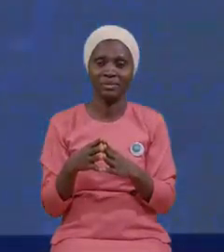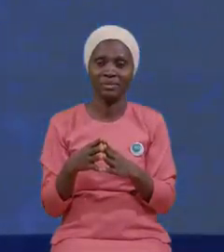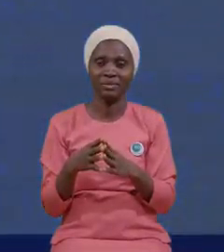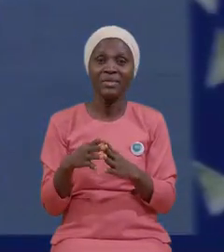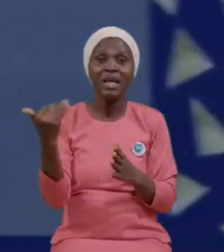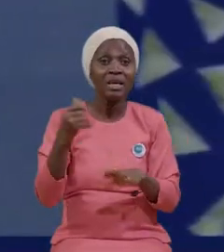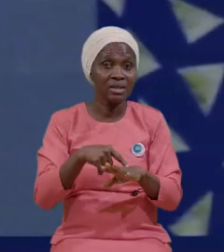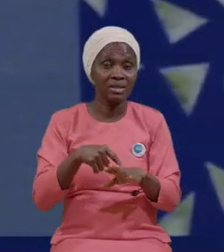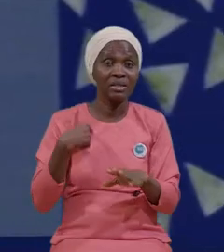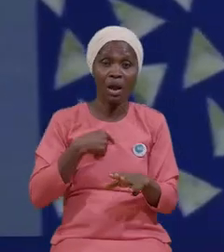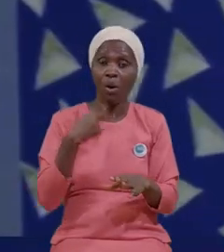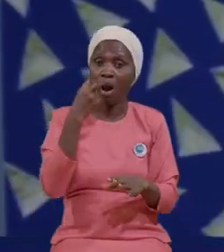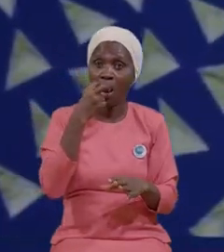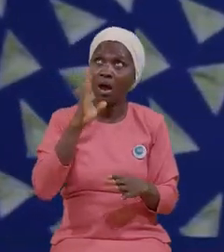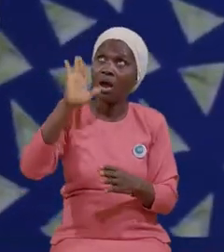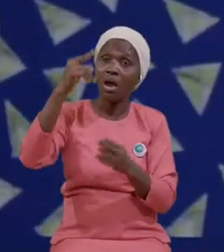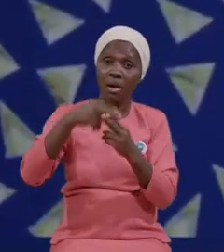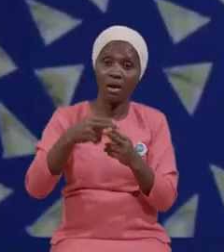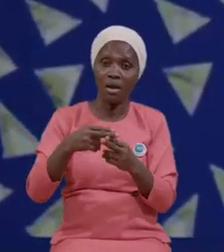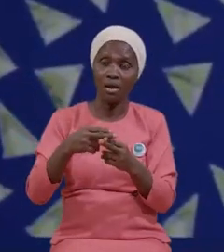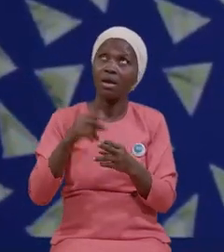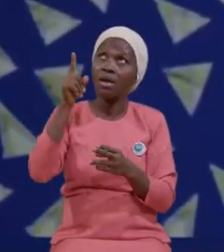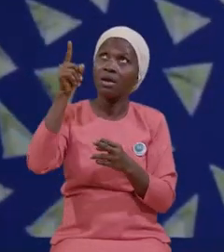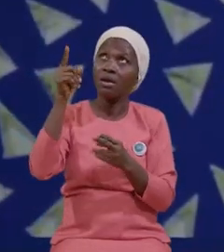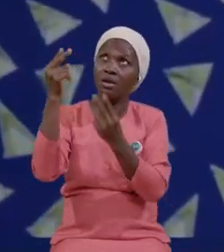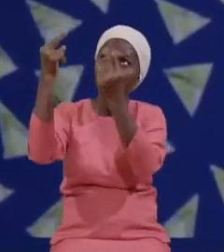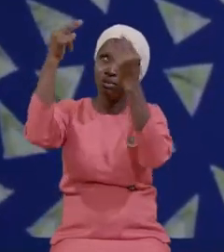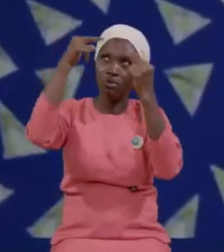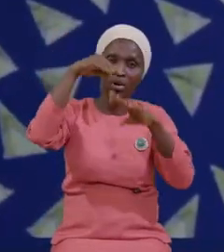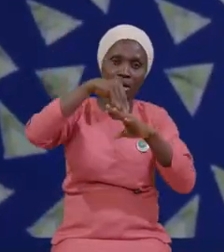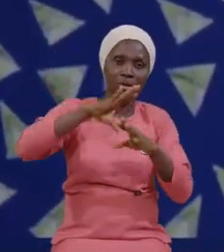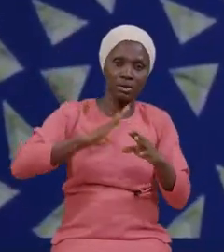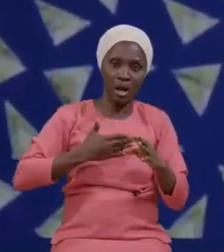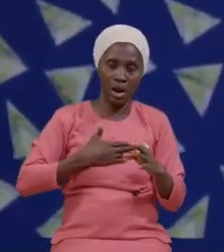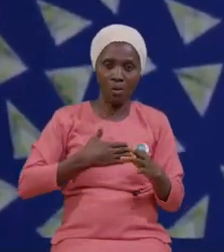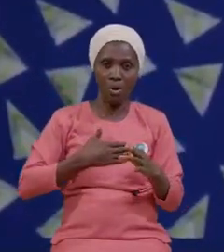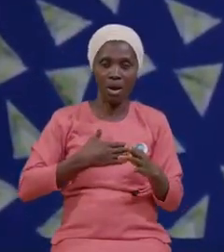Anytime we mention his name, he looks our direction.